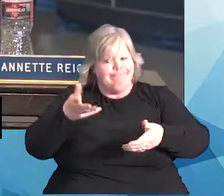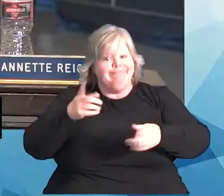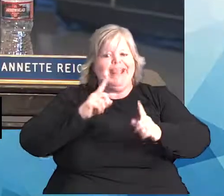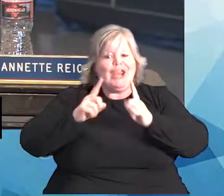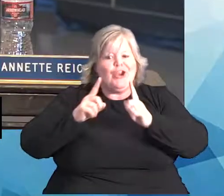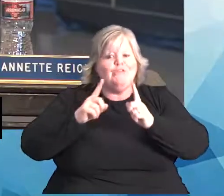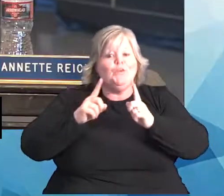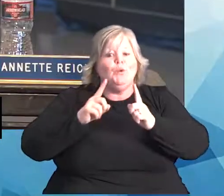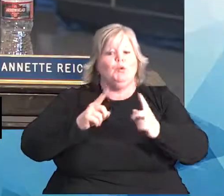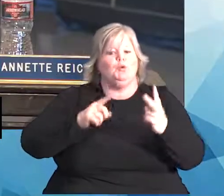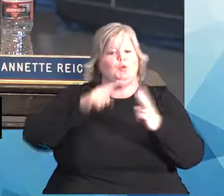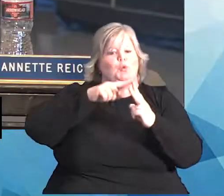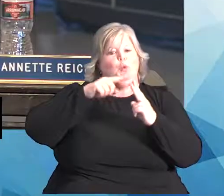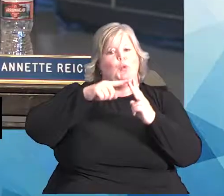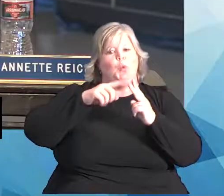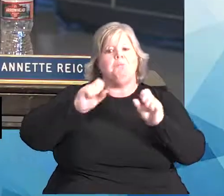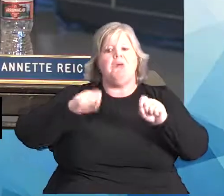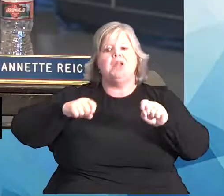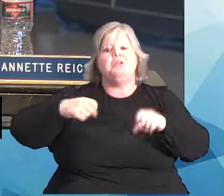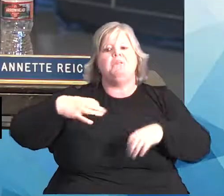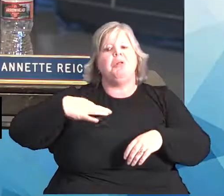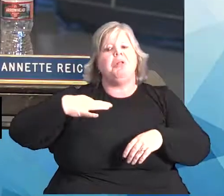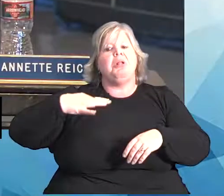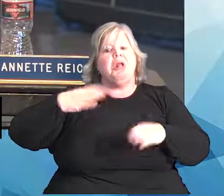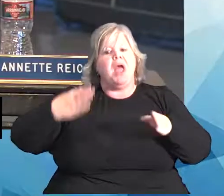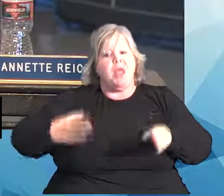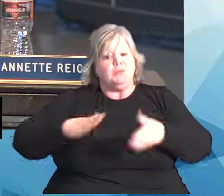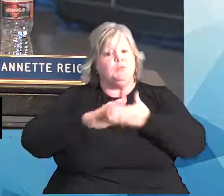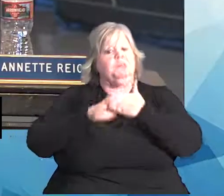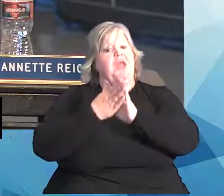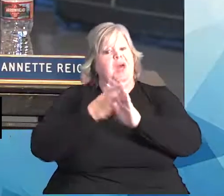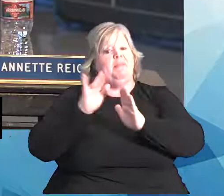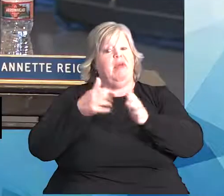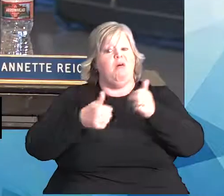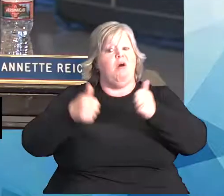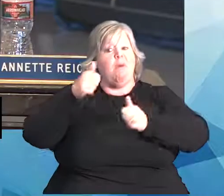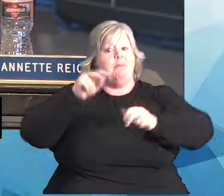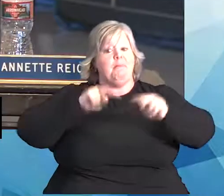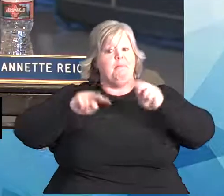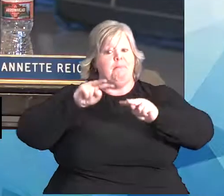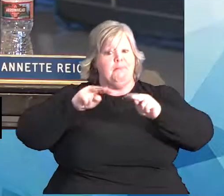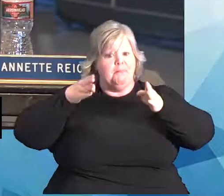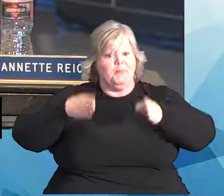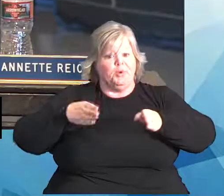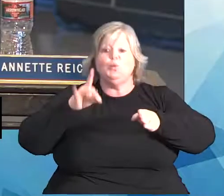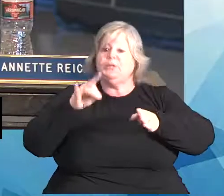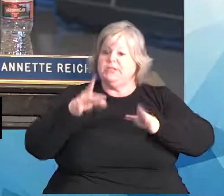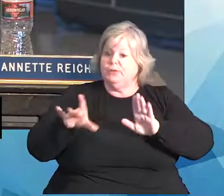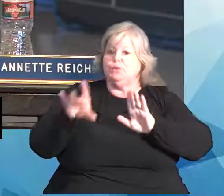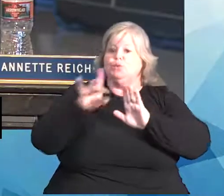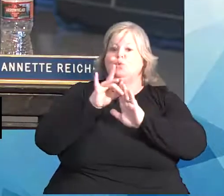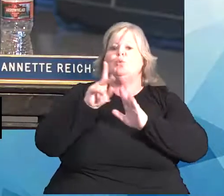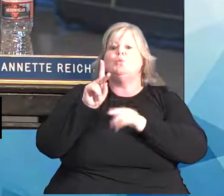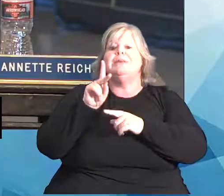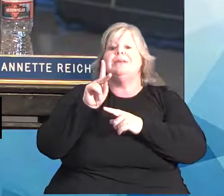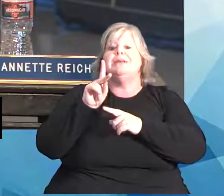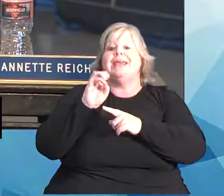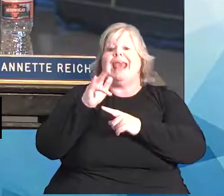Possible candidates to be an ombuds person, and you chose